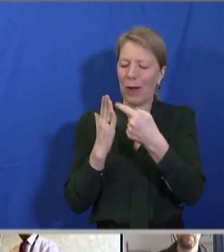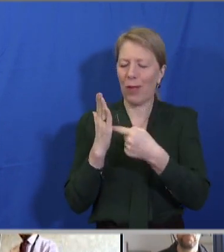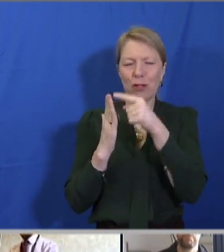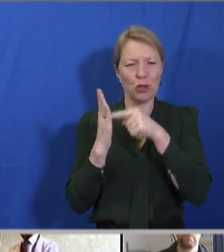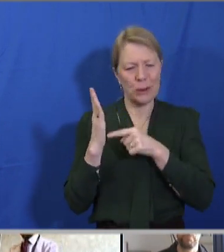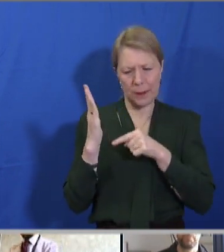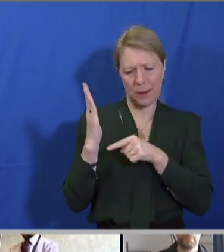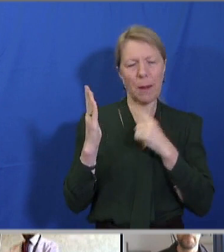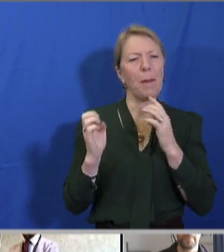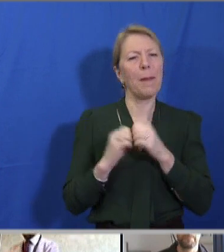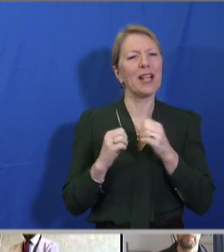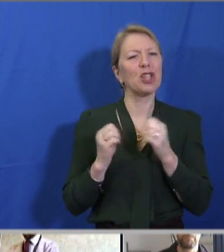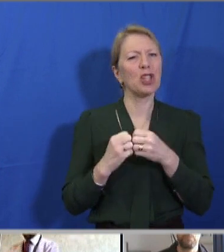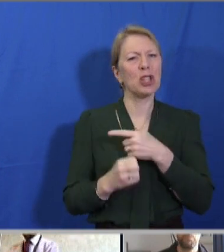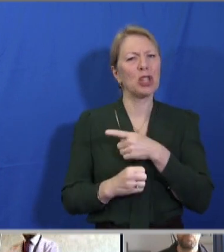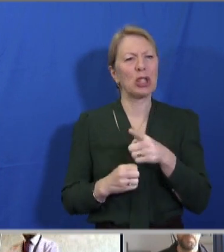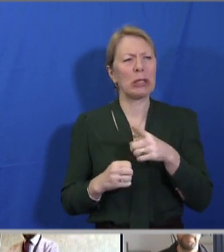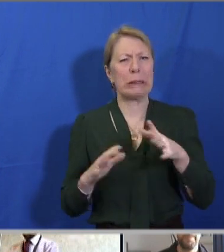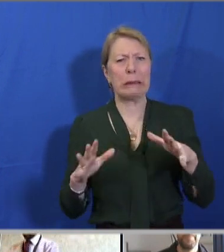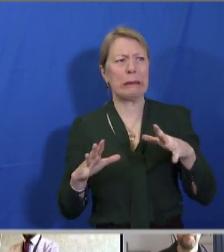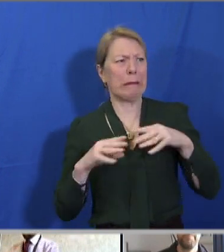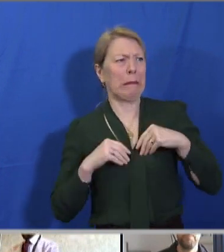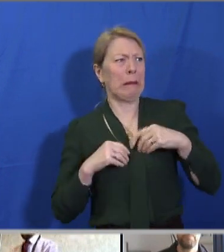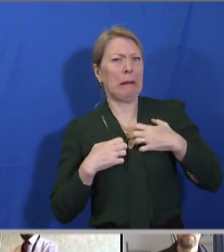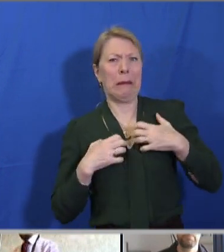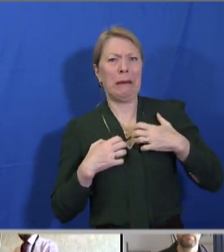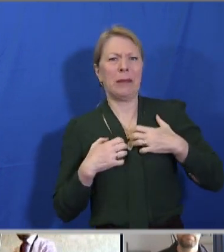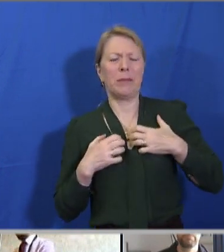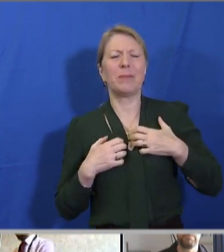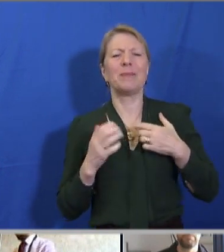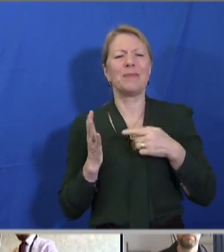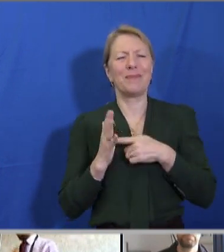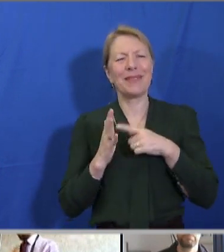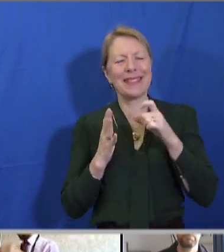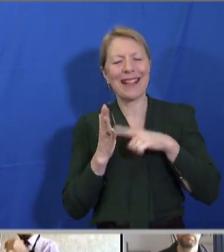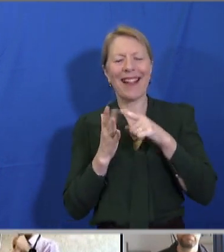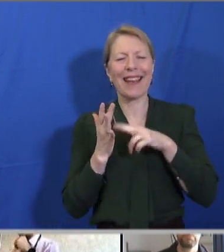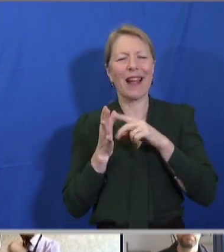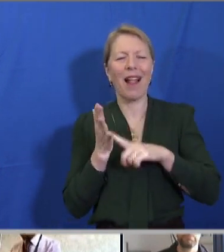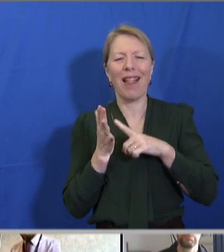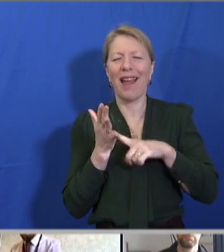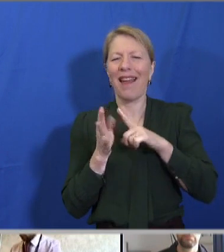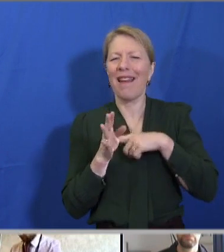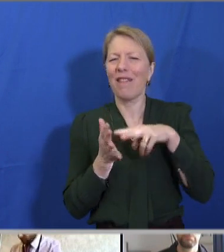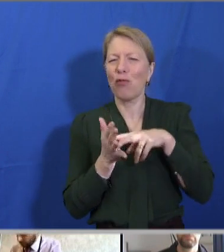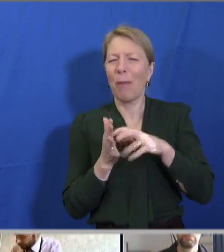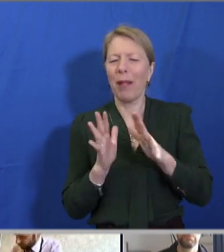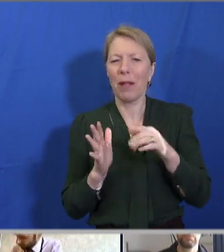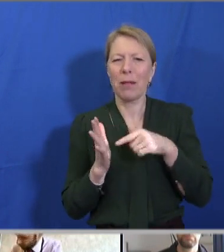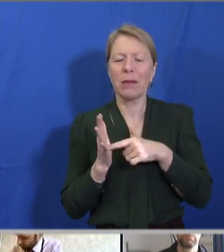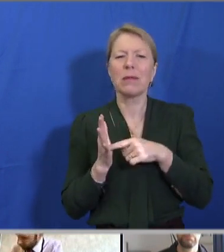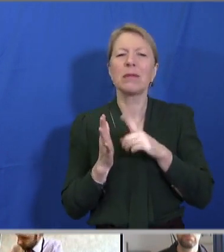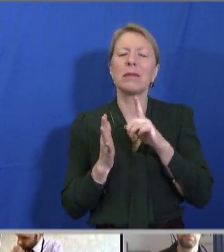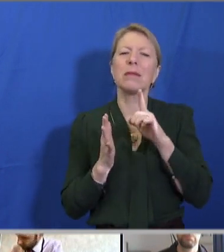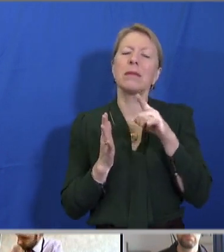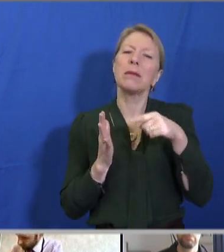and things like that would be flagged. But it's something, June, to be perfect in regards to other utility regulators. It's not something that